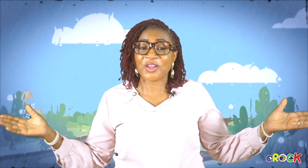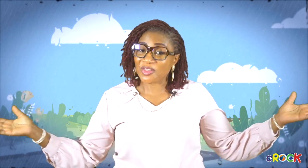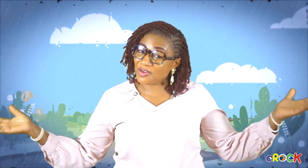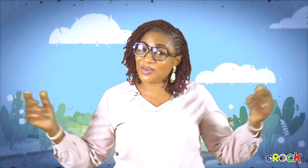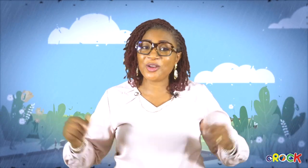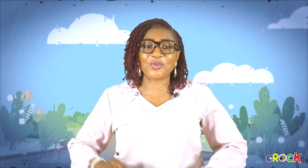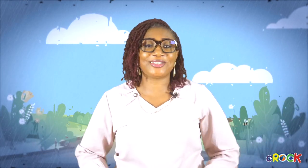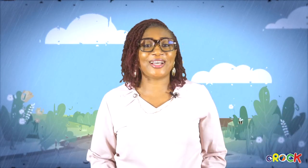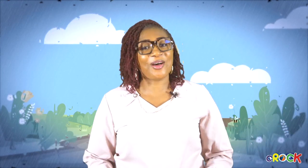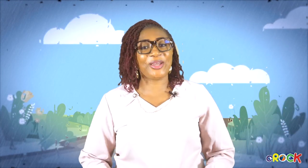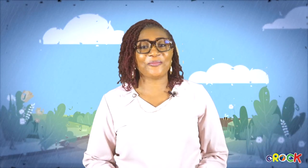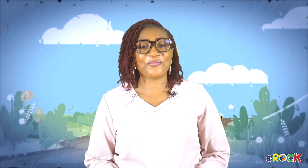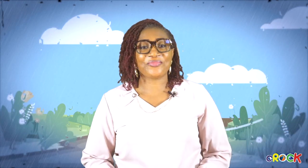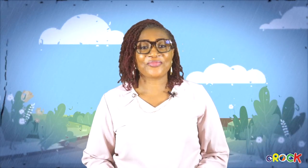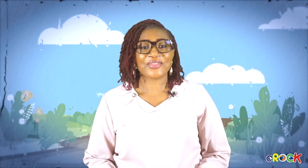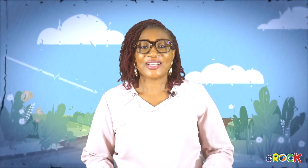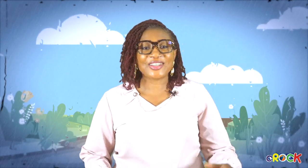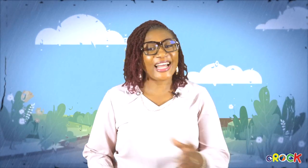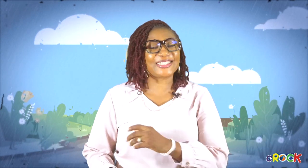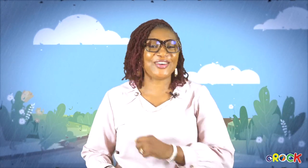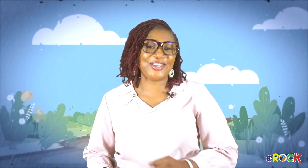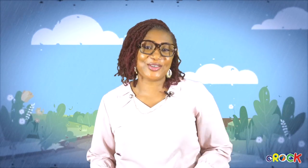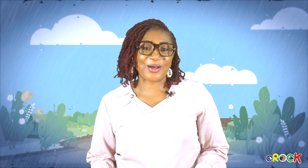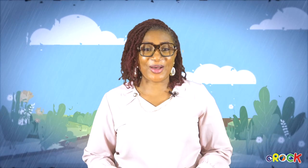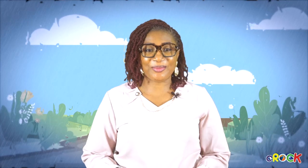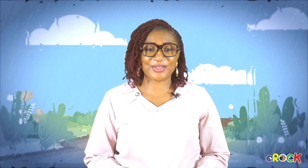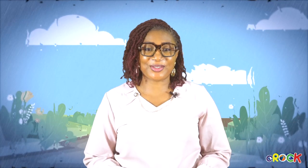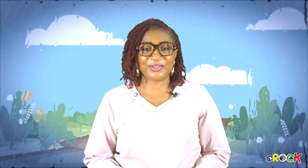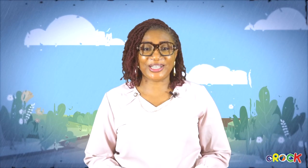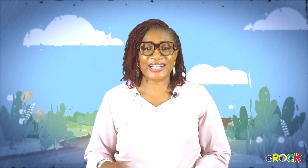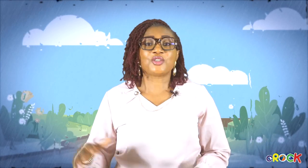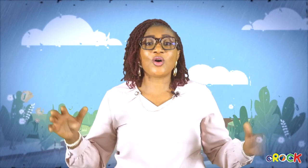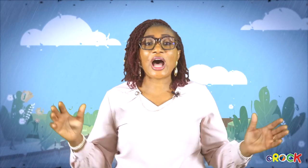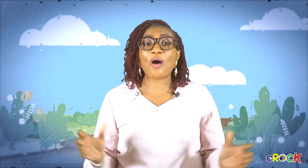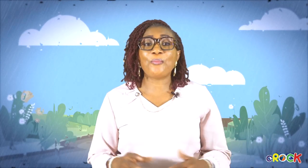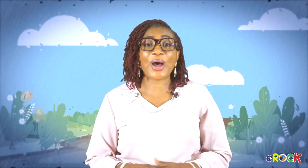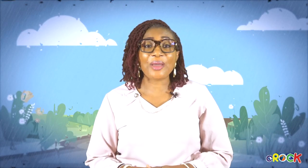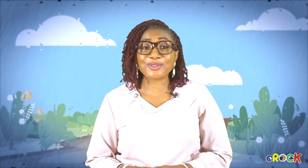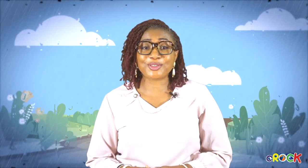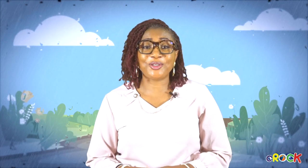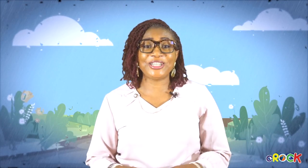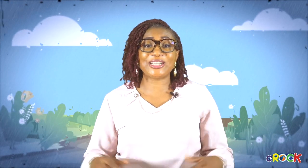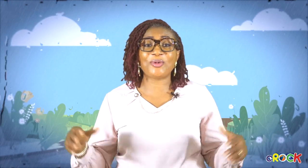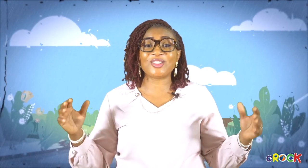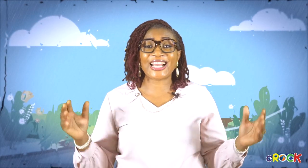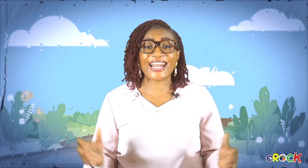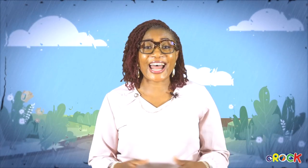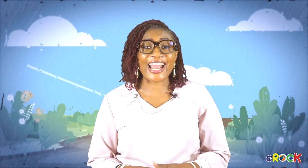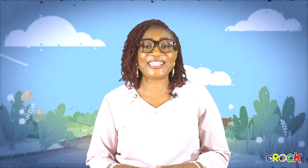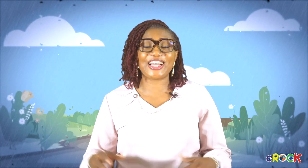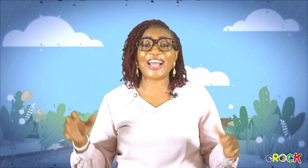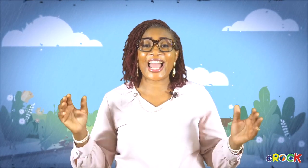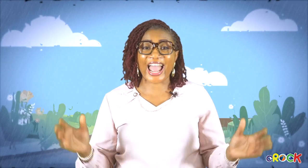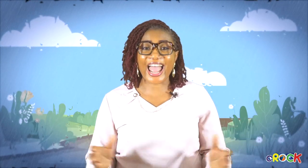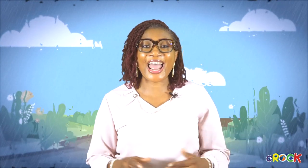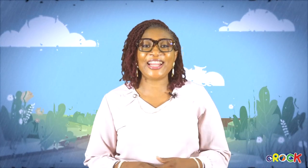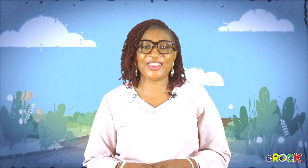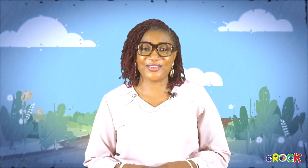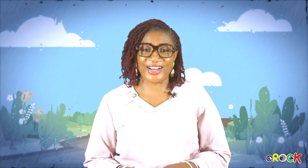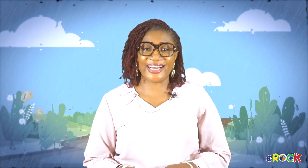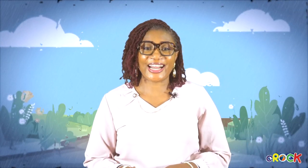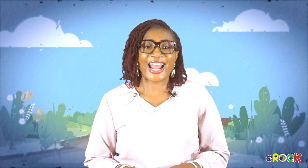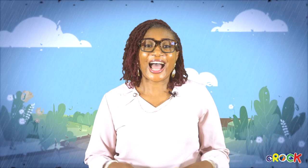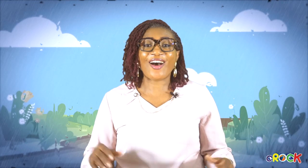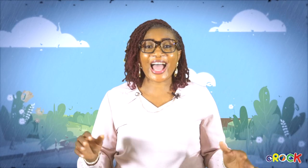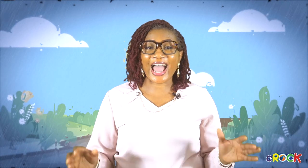told him the rain was coming. So let's go into our Bible story. So our Bible story is about Elijah and